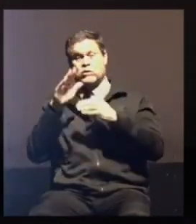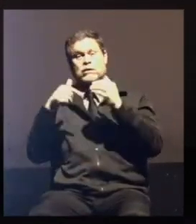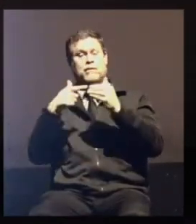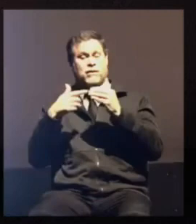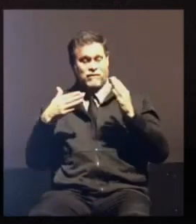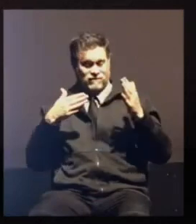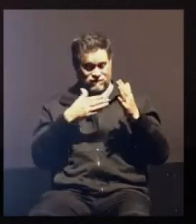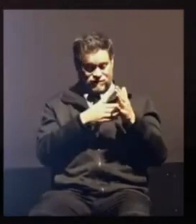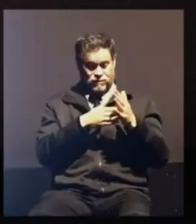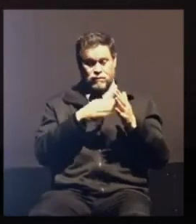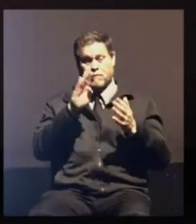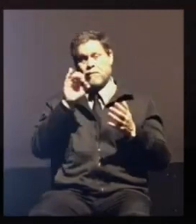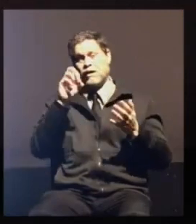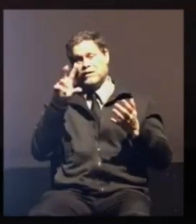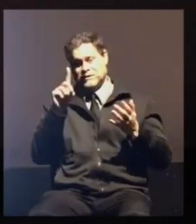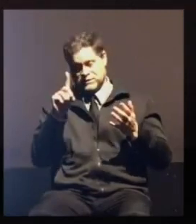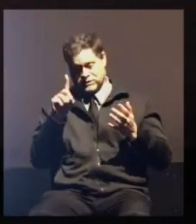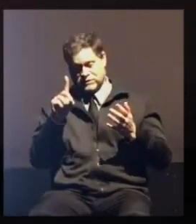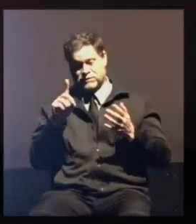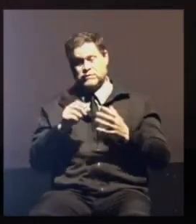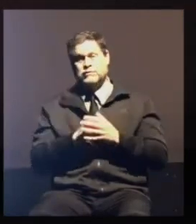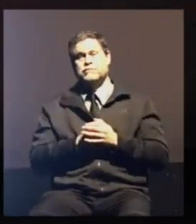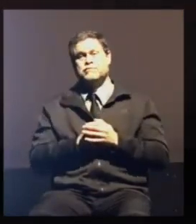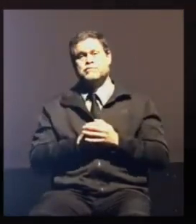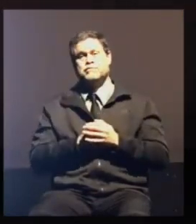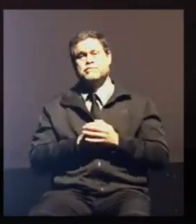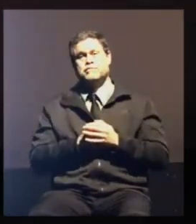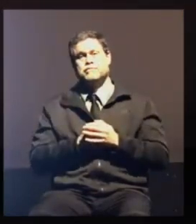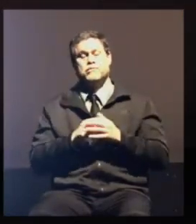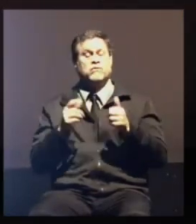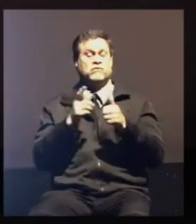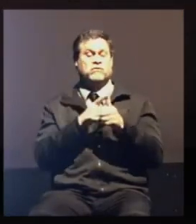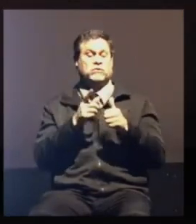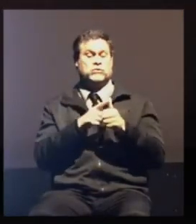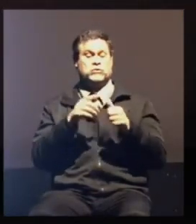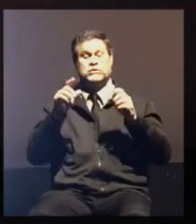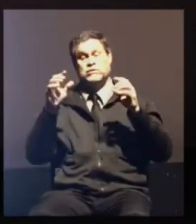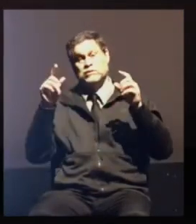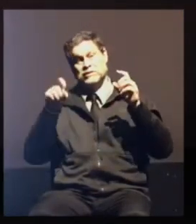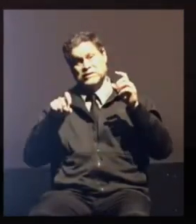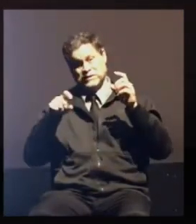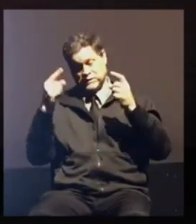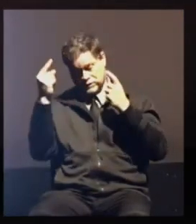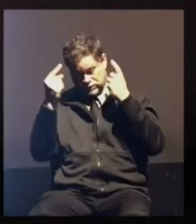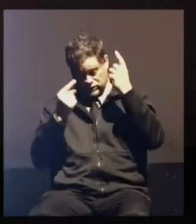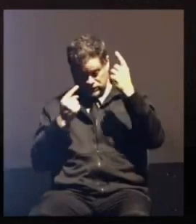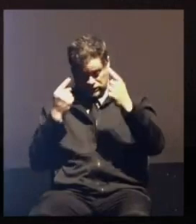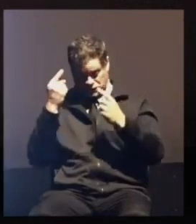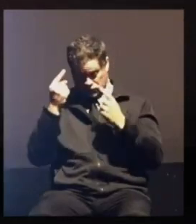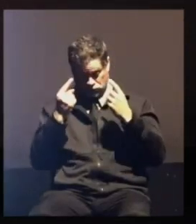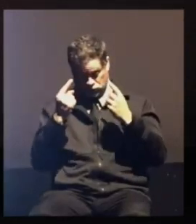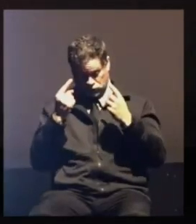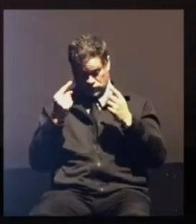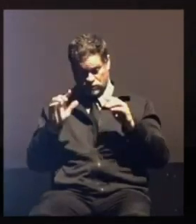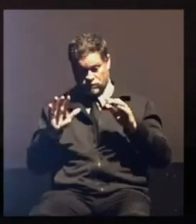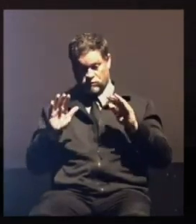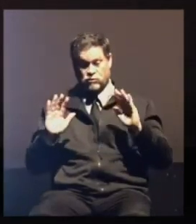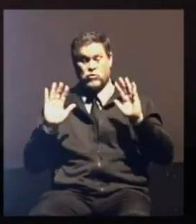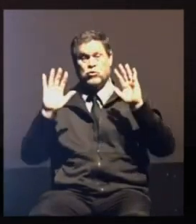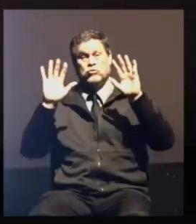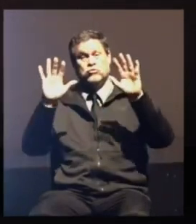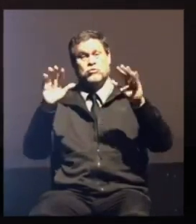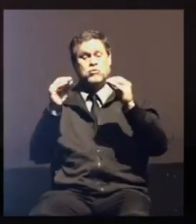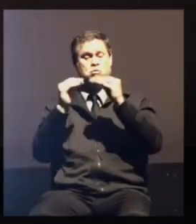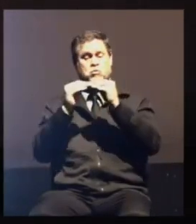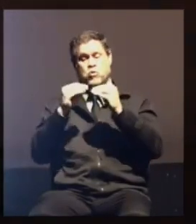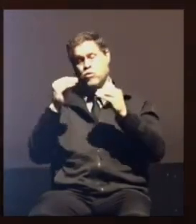how do we reach a place of algorithmic bias? First, we need to consider having greater accountability.